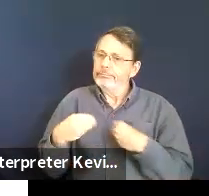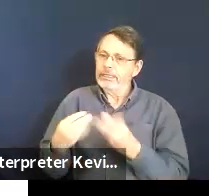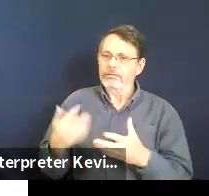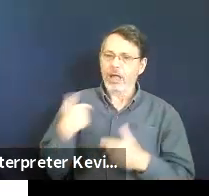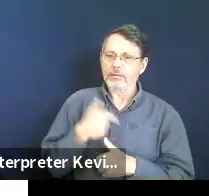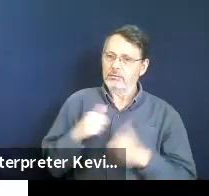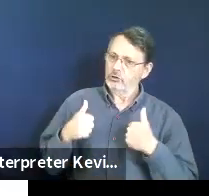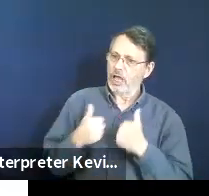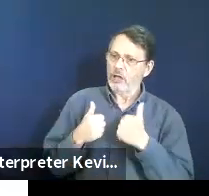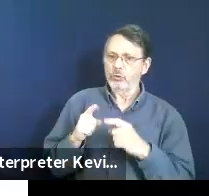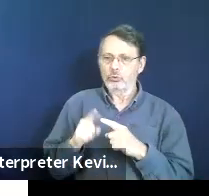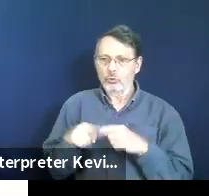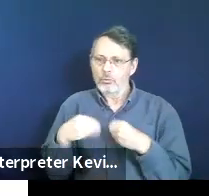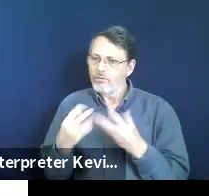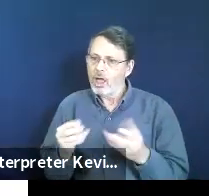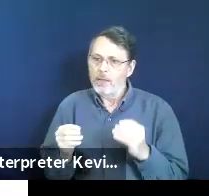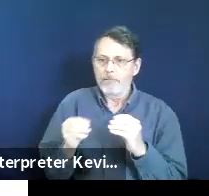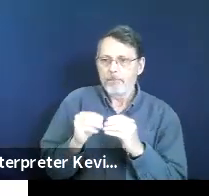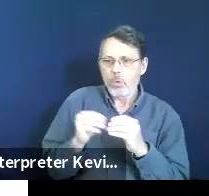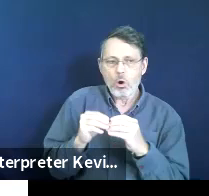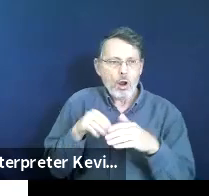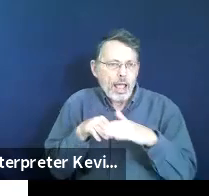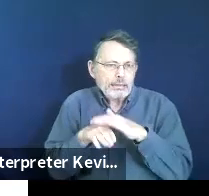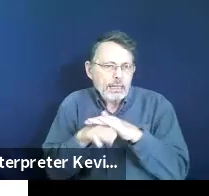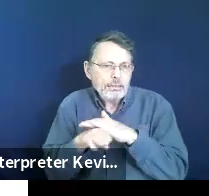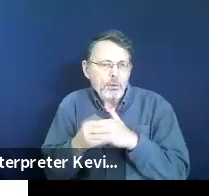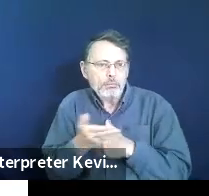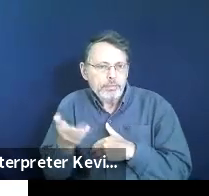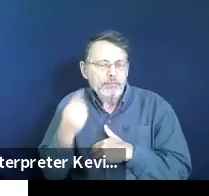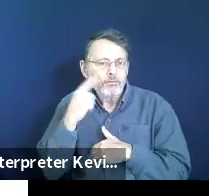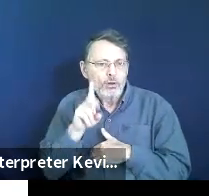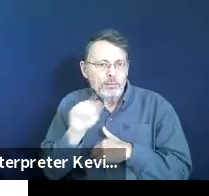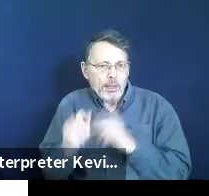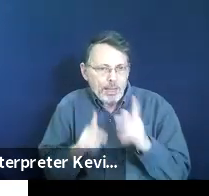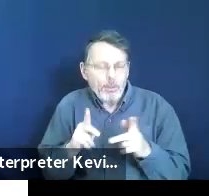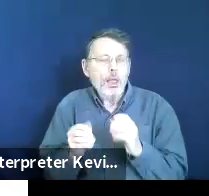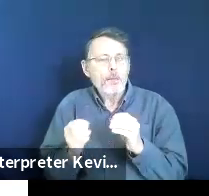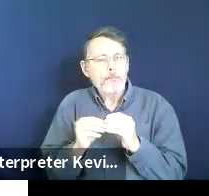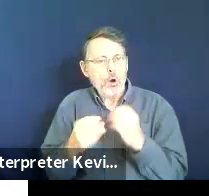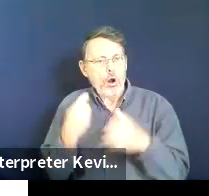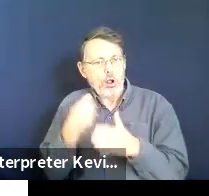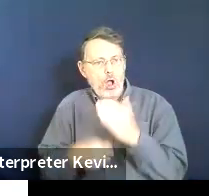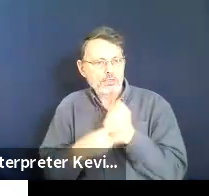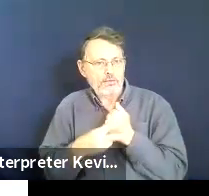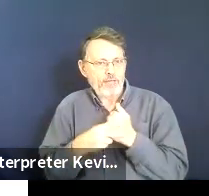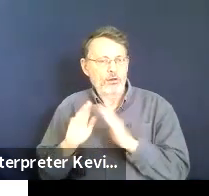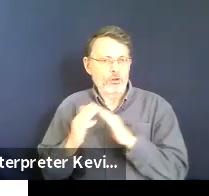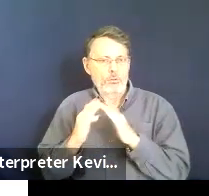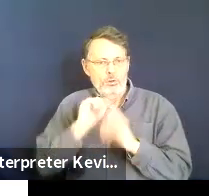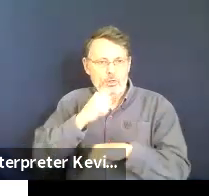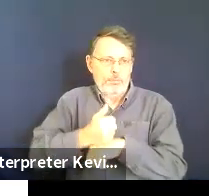disabilities through more accessible systems of cost-effective community-based services. Next slide, please.